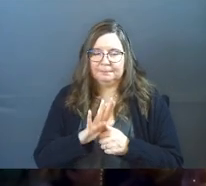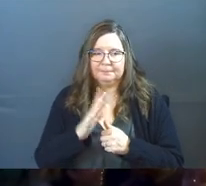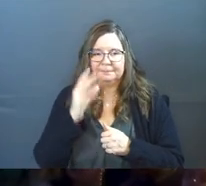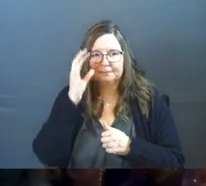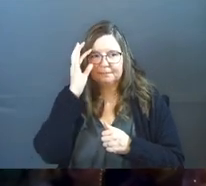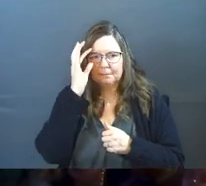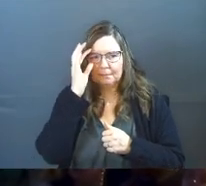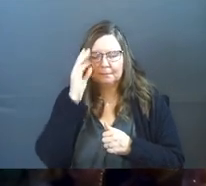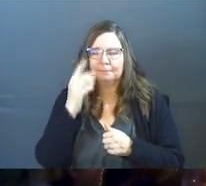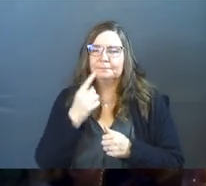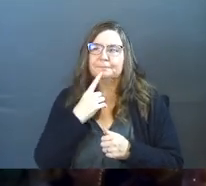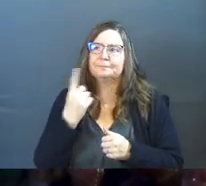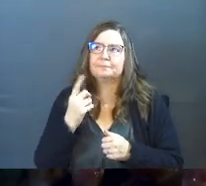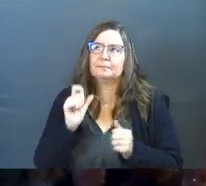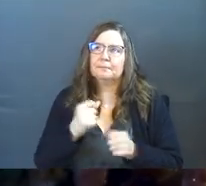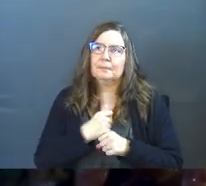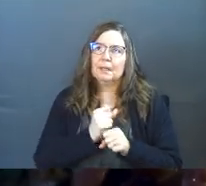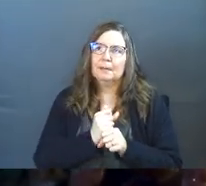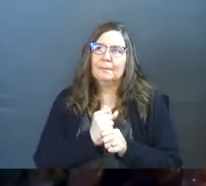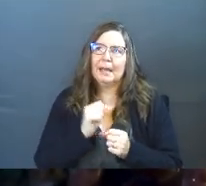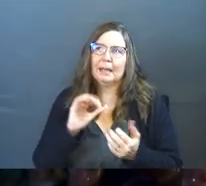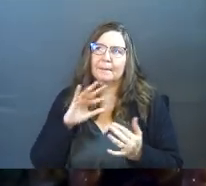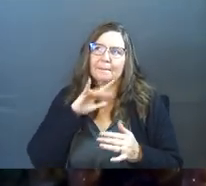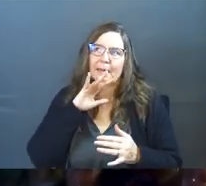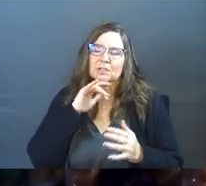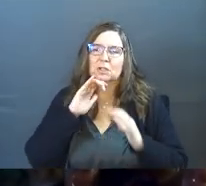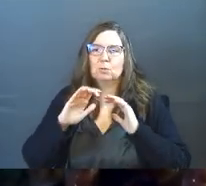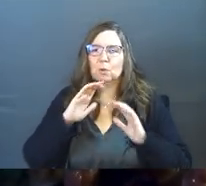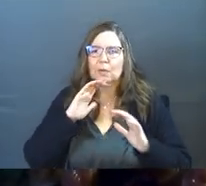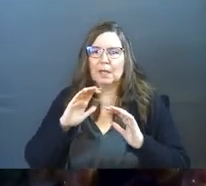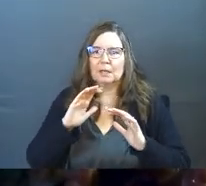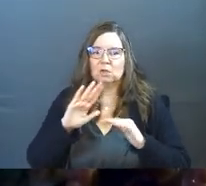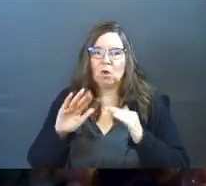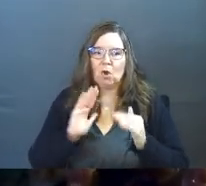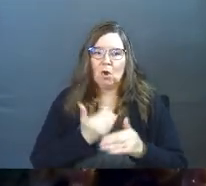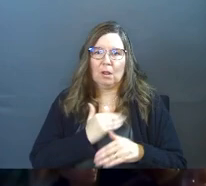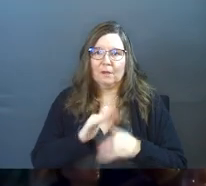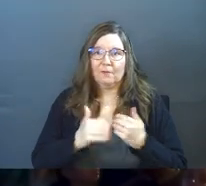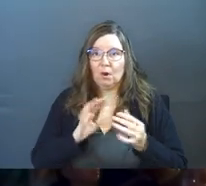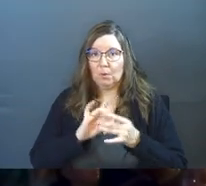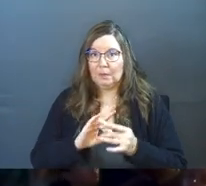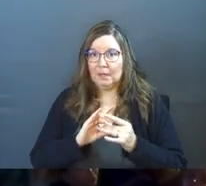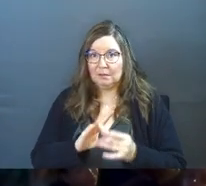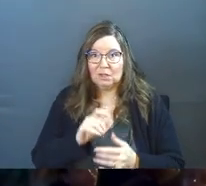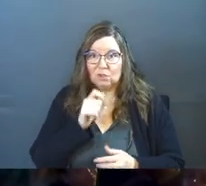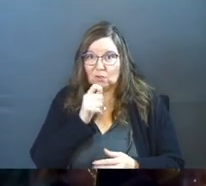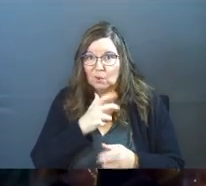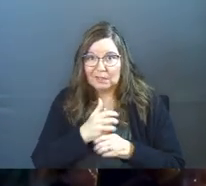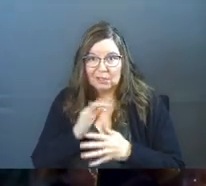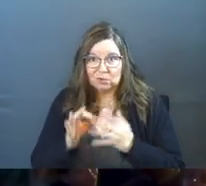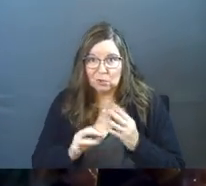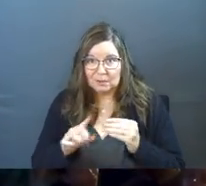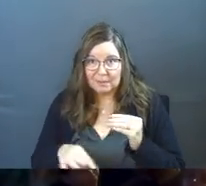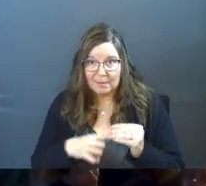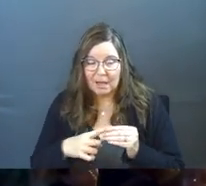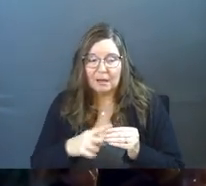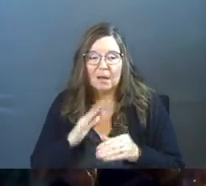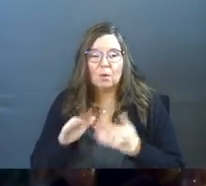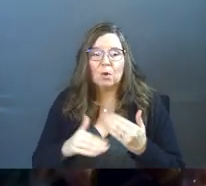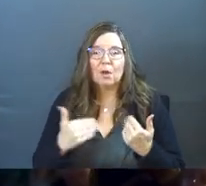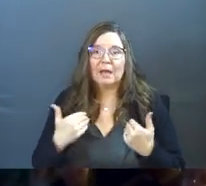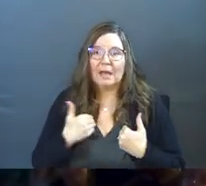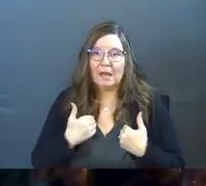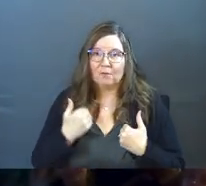there is something that can make messy communication in all of our relationships that you don't get a choice about, and we